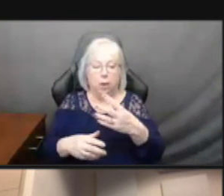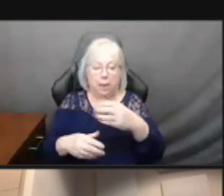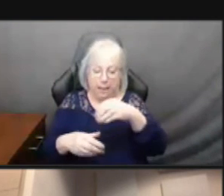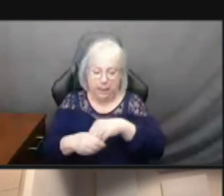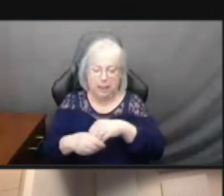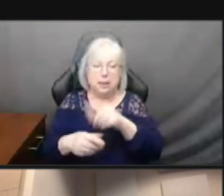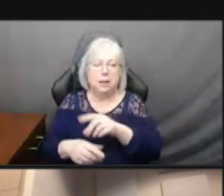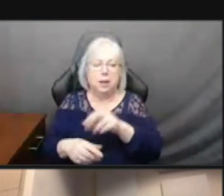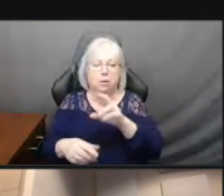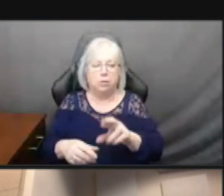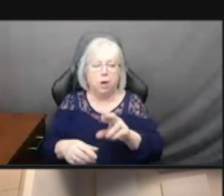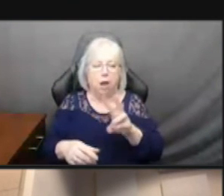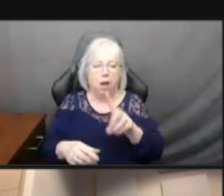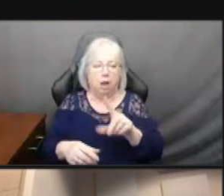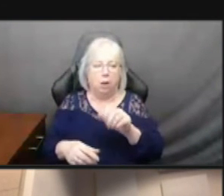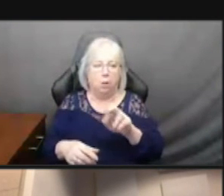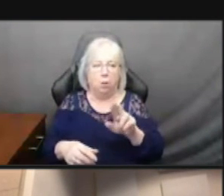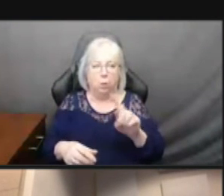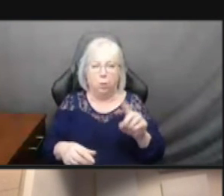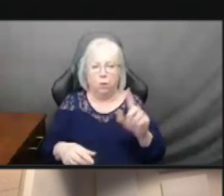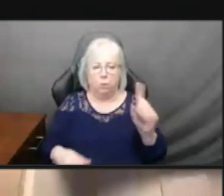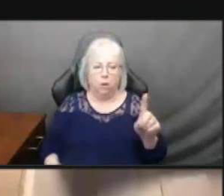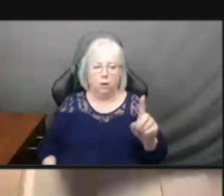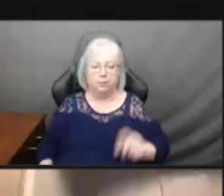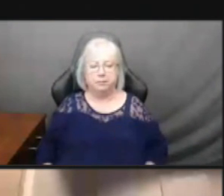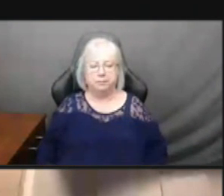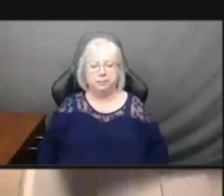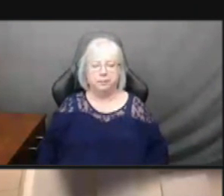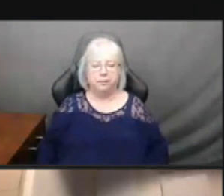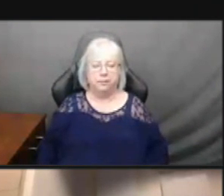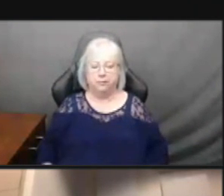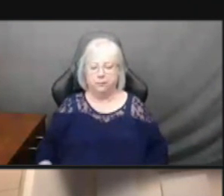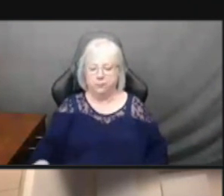Little Rock, Ward 1.